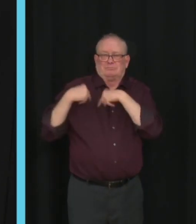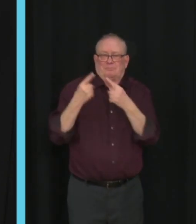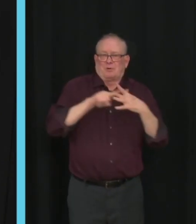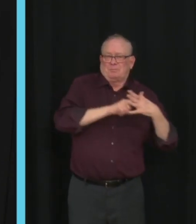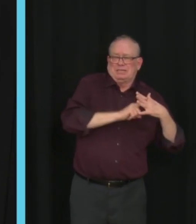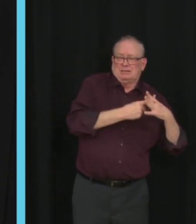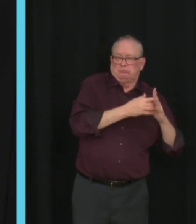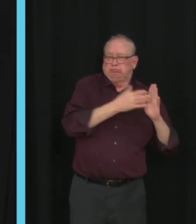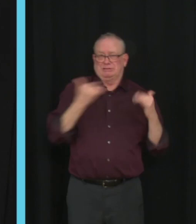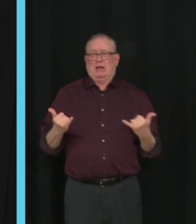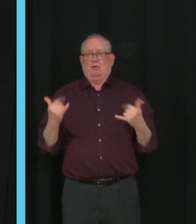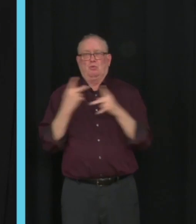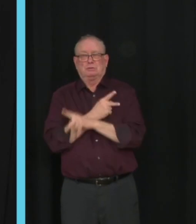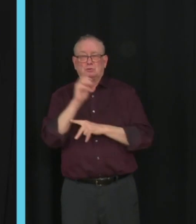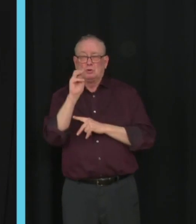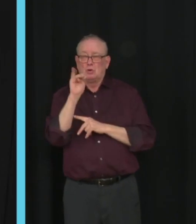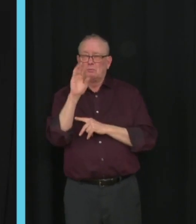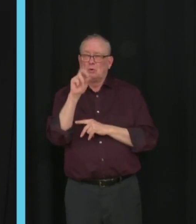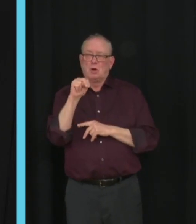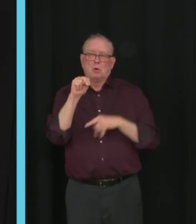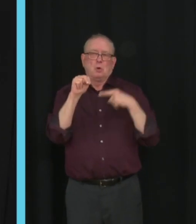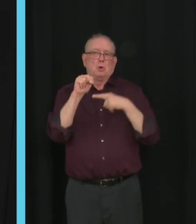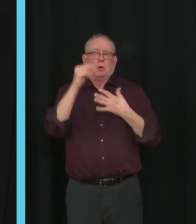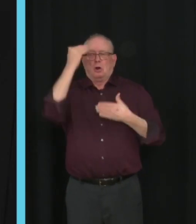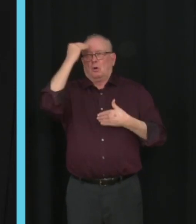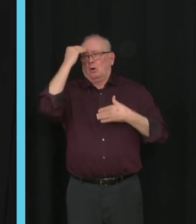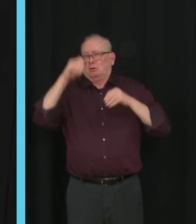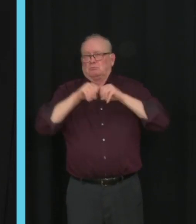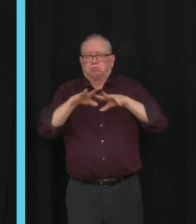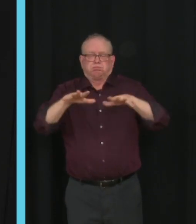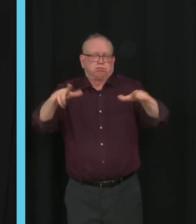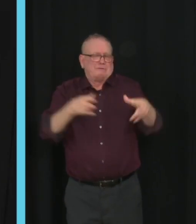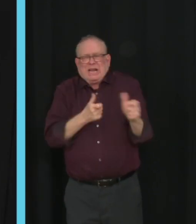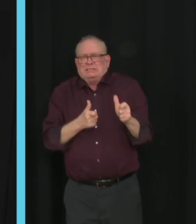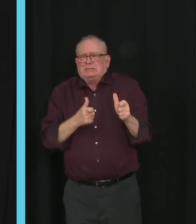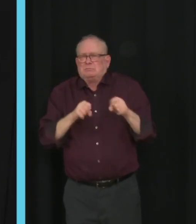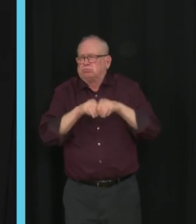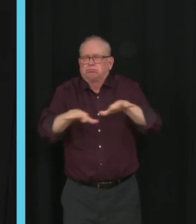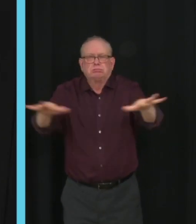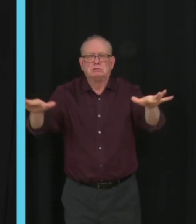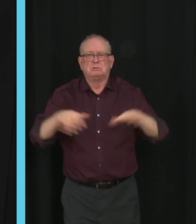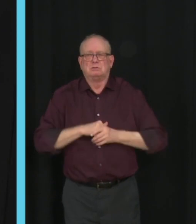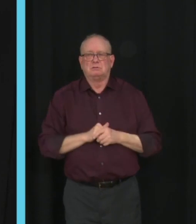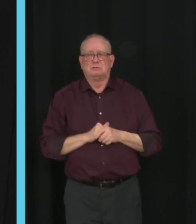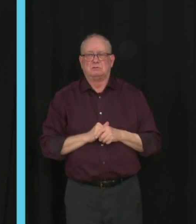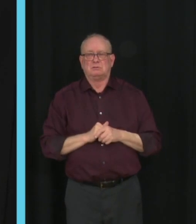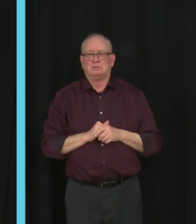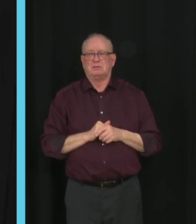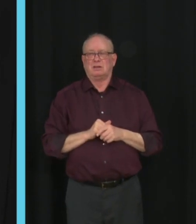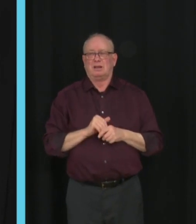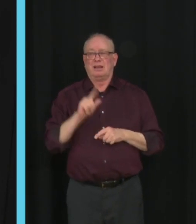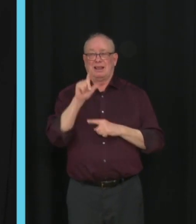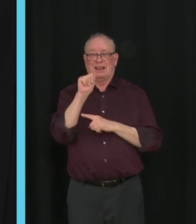ICU. Right now, more than 1 out of every 3 people getting a PCR test are testing positive for COVID-19 with higher rates